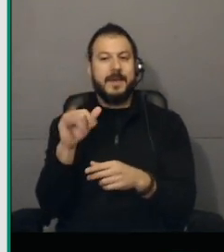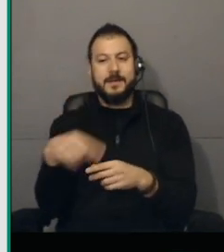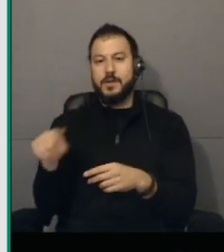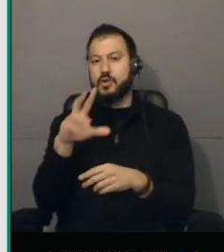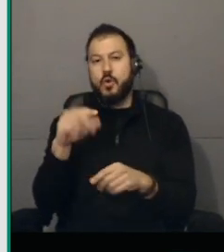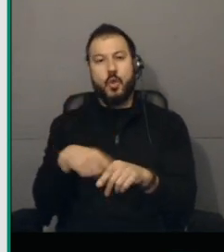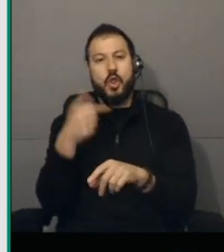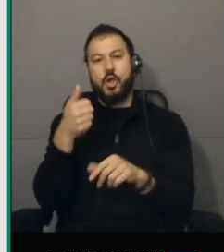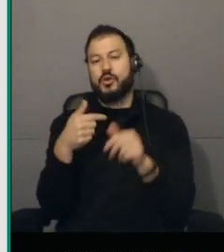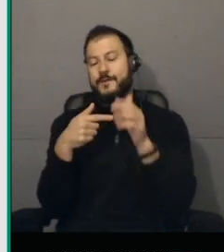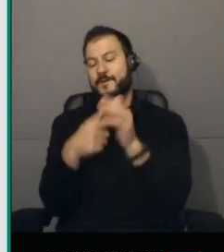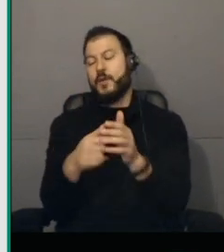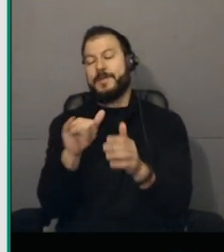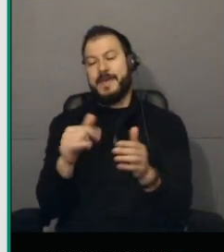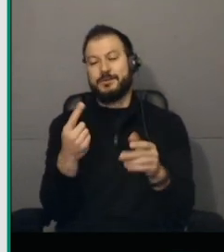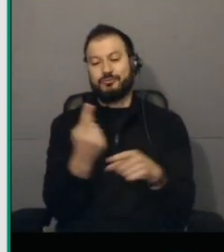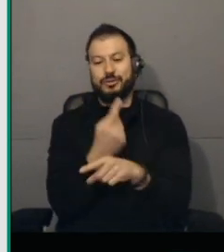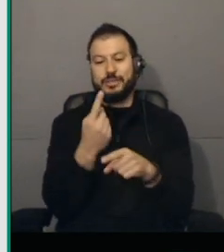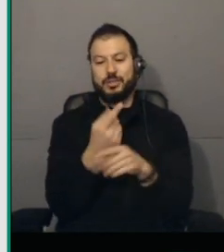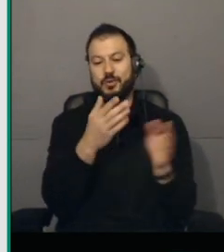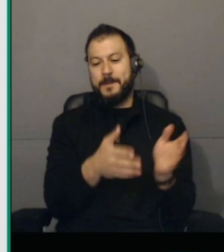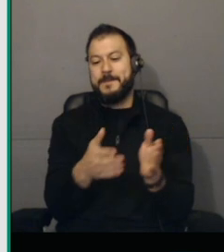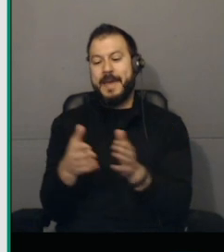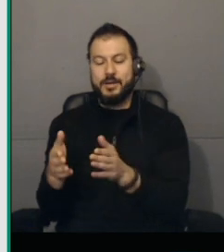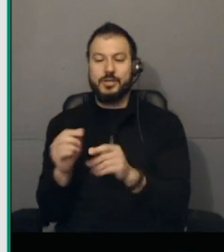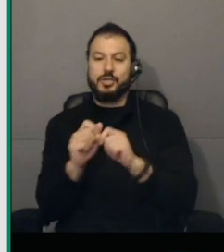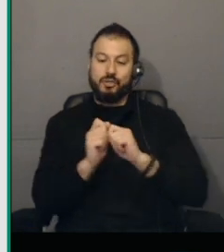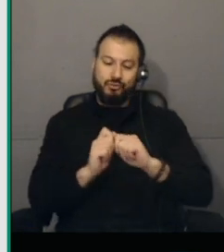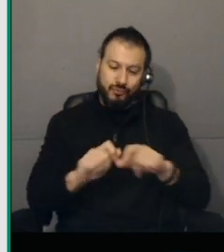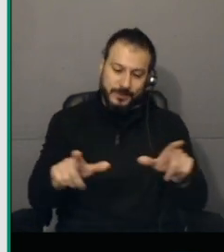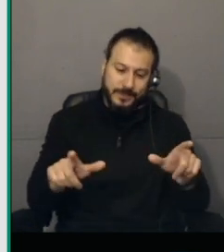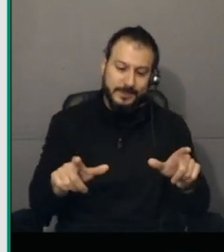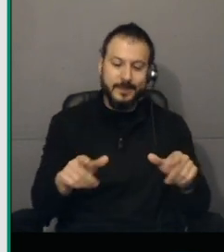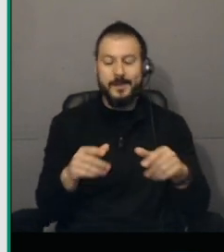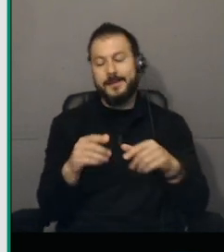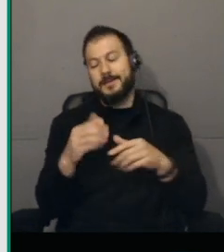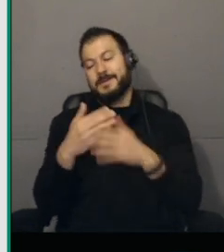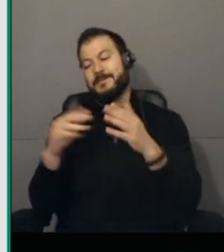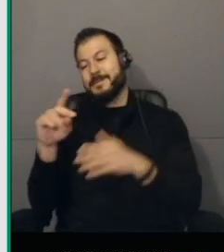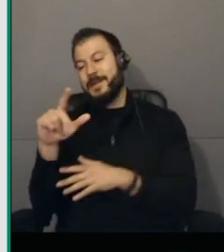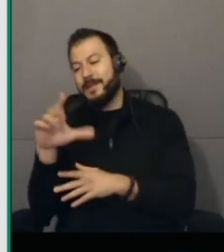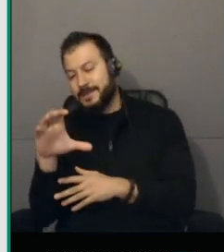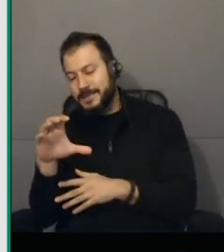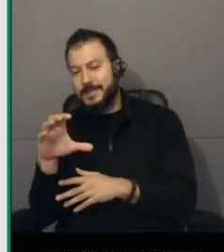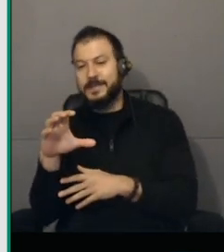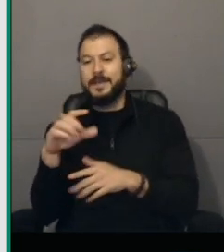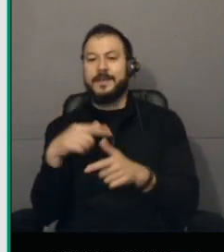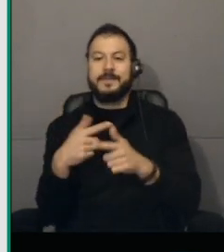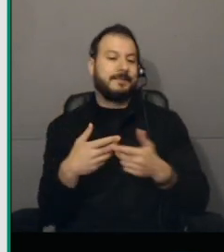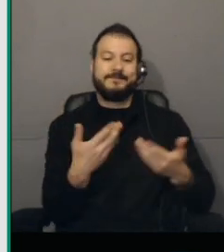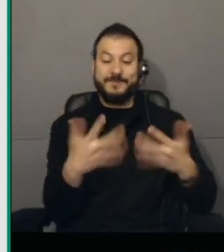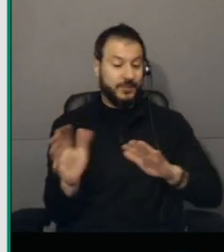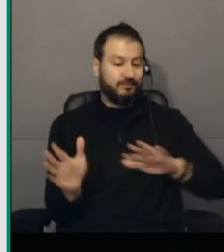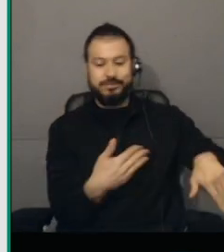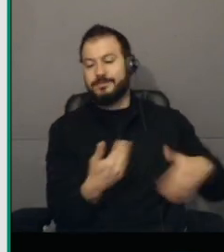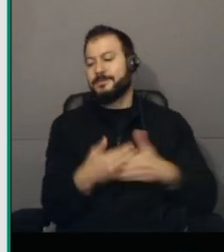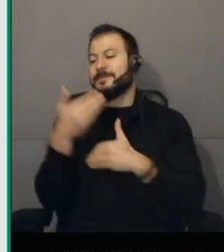no longer follow the traditional pattern of shipping a title, releasing some DLC, and then moving on to another